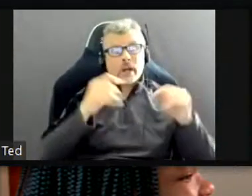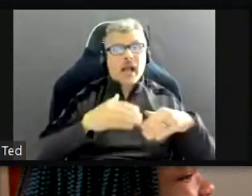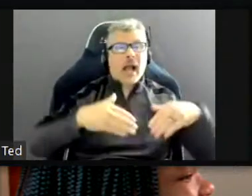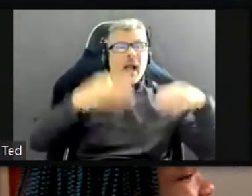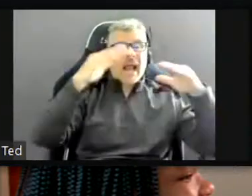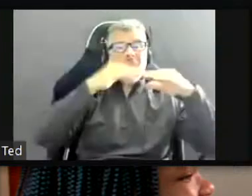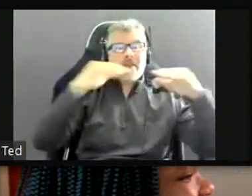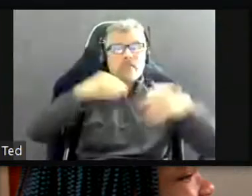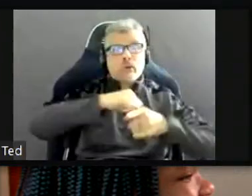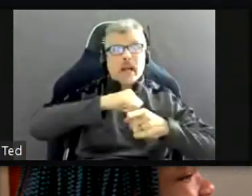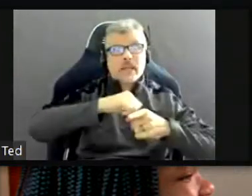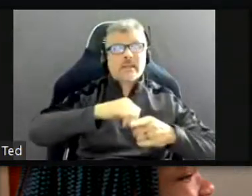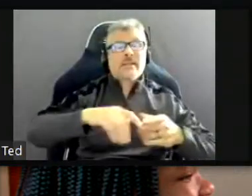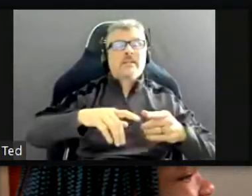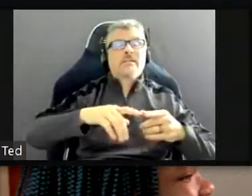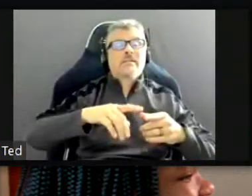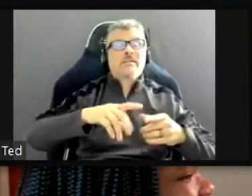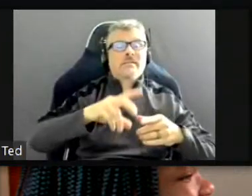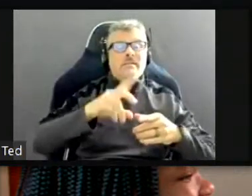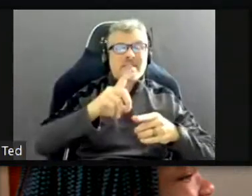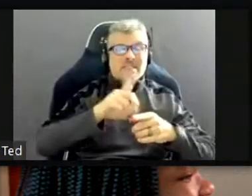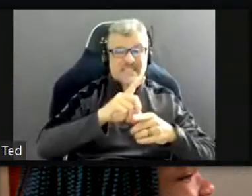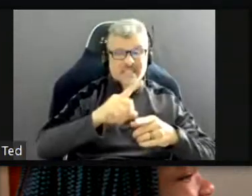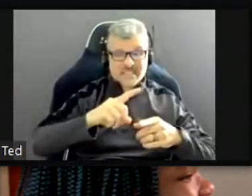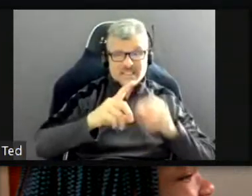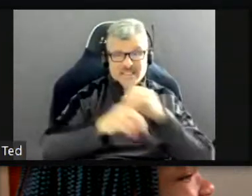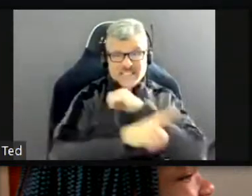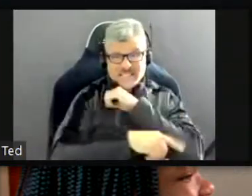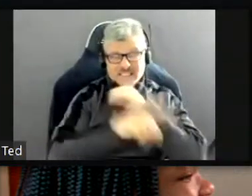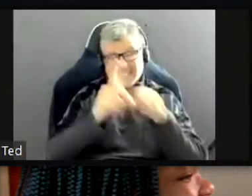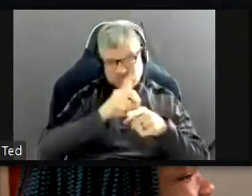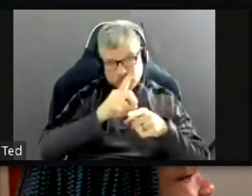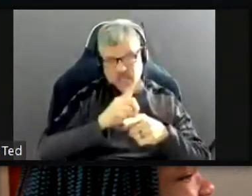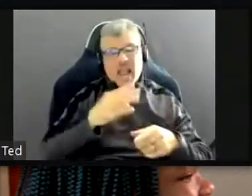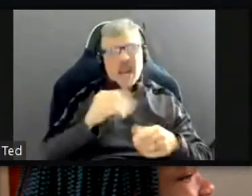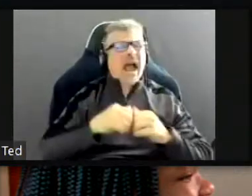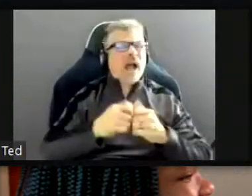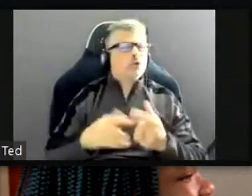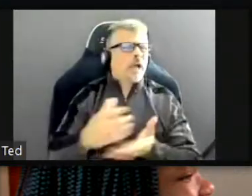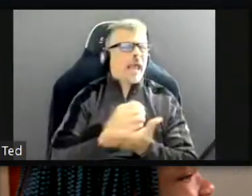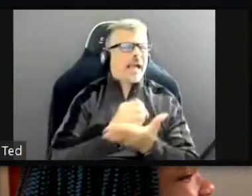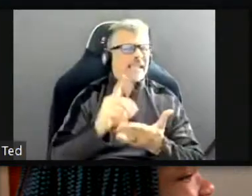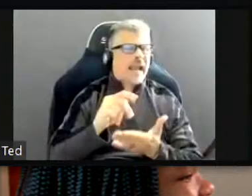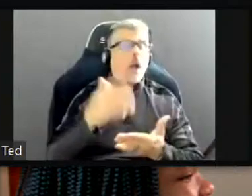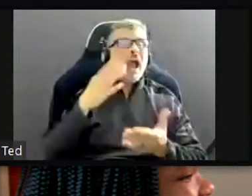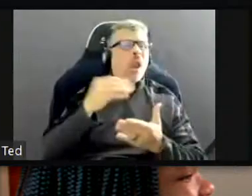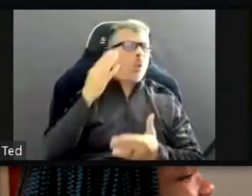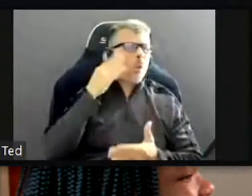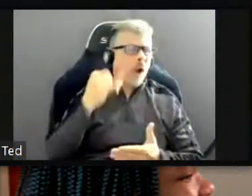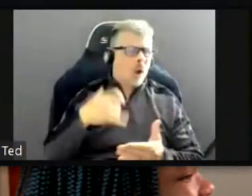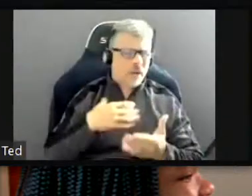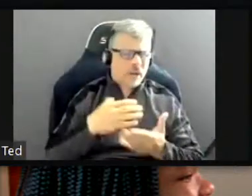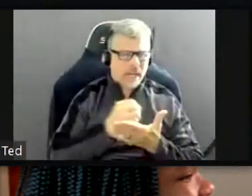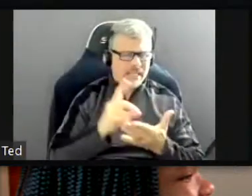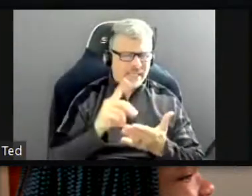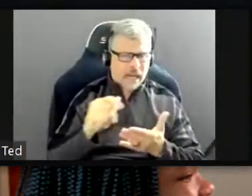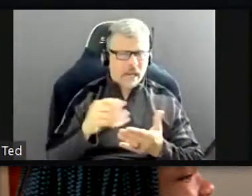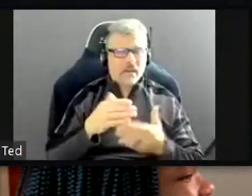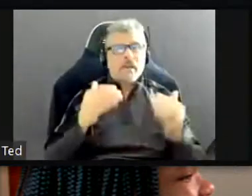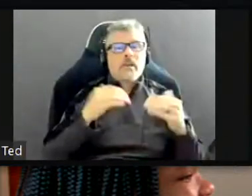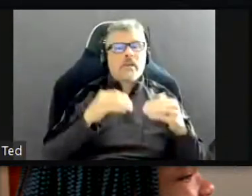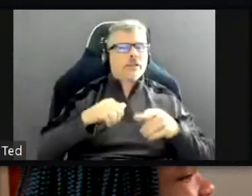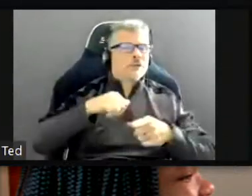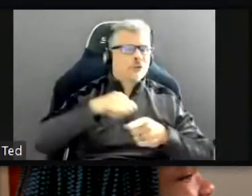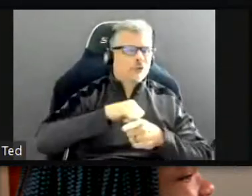discipline, and also around how to collect data, why we'd collect data, and training in the